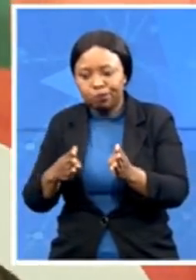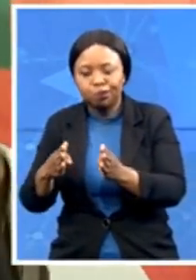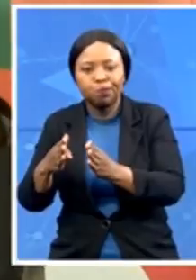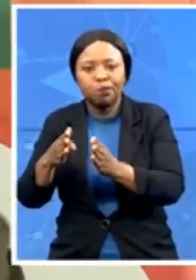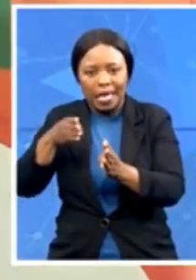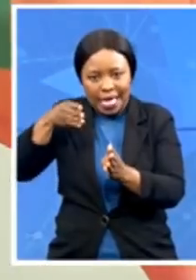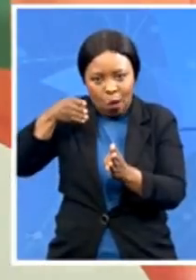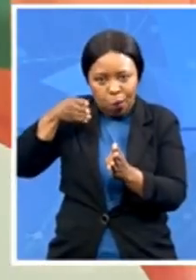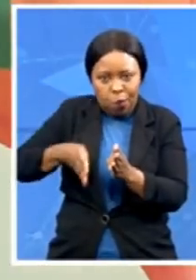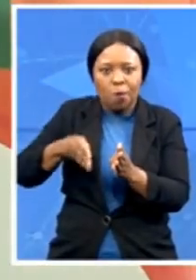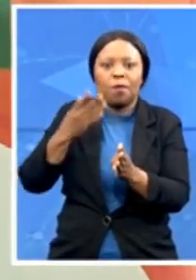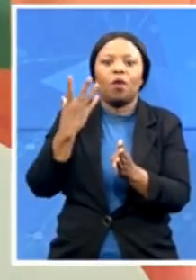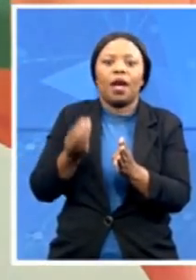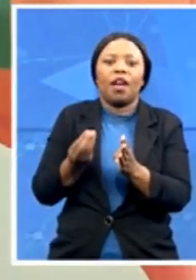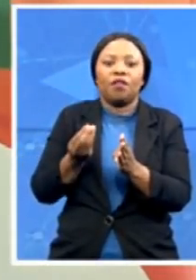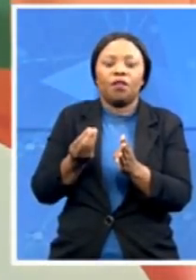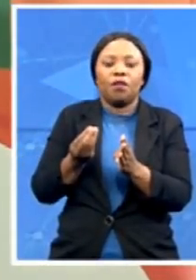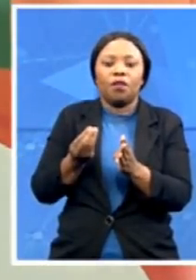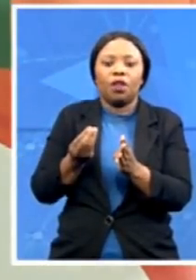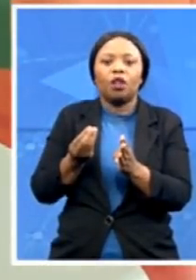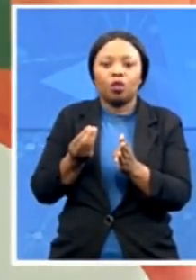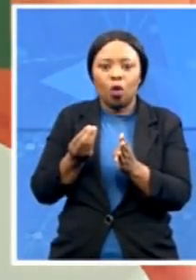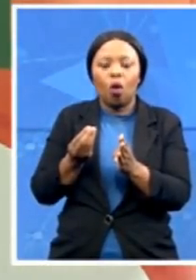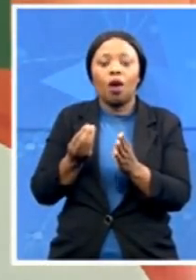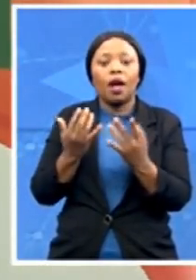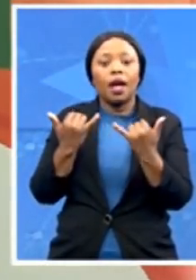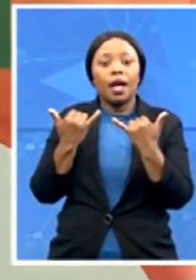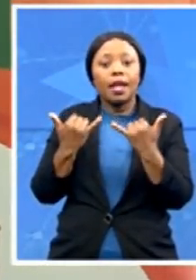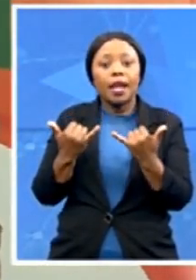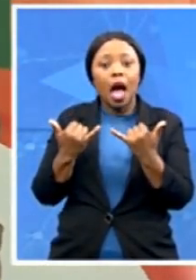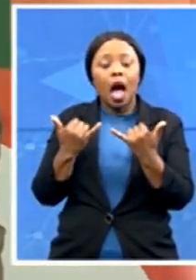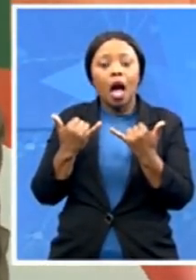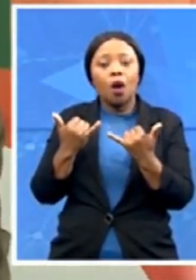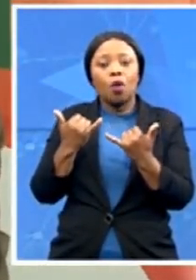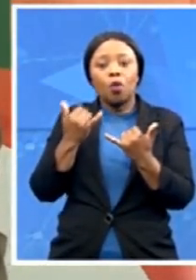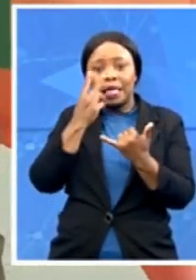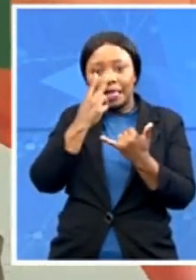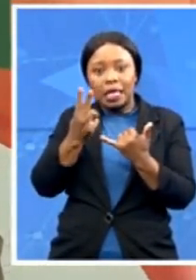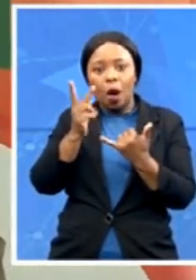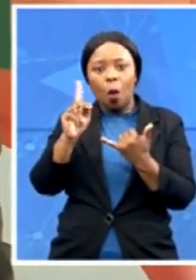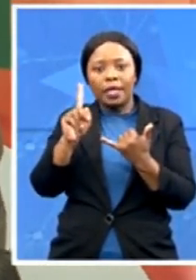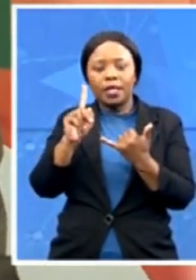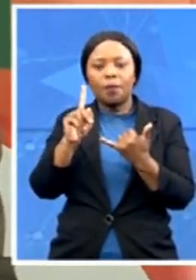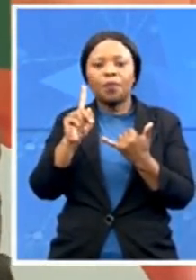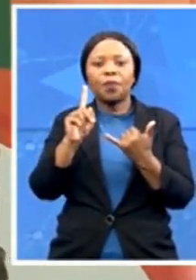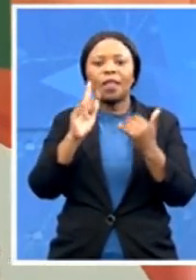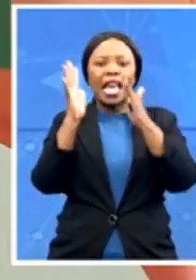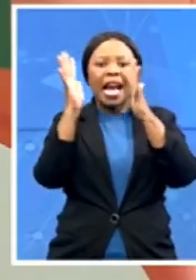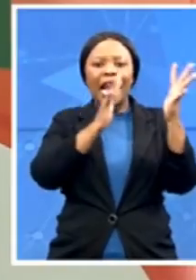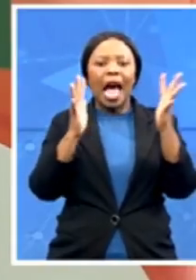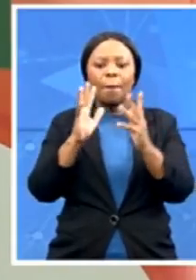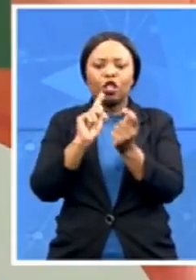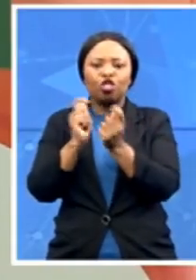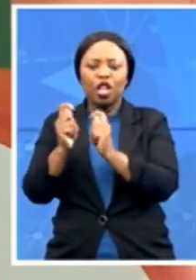Le nto siyibonayo ngoku, le nto kuthiwa i-climate change ikhona. Le milambo